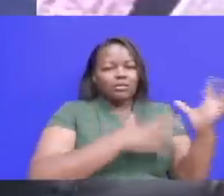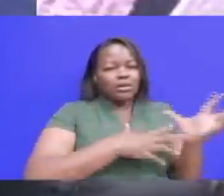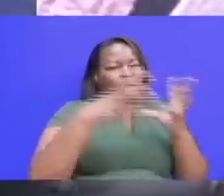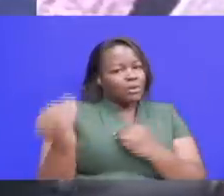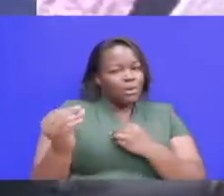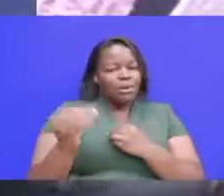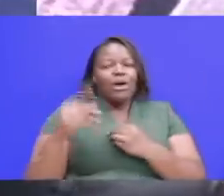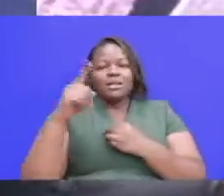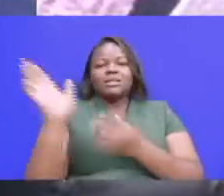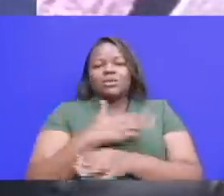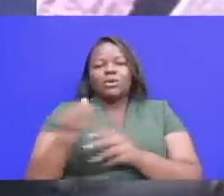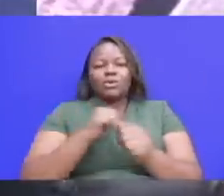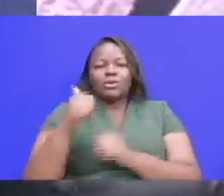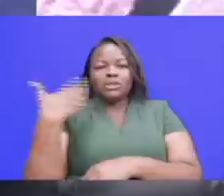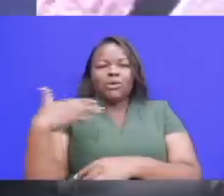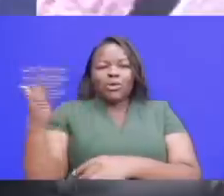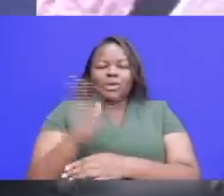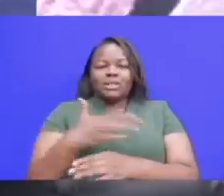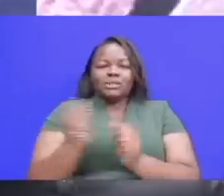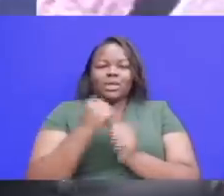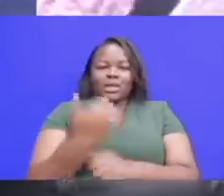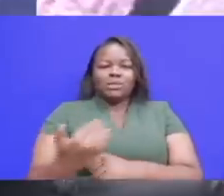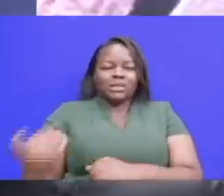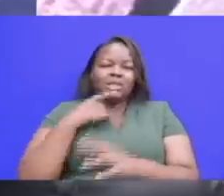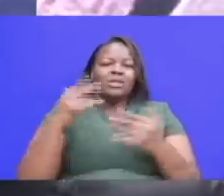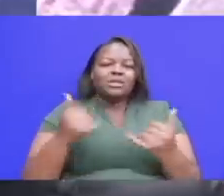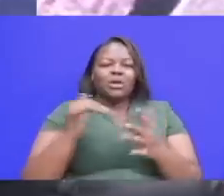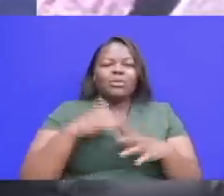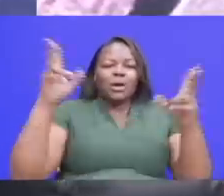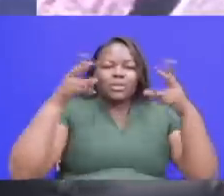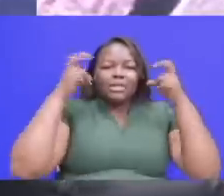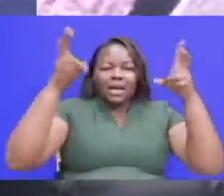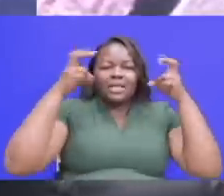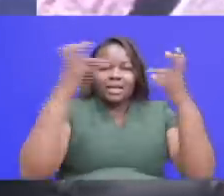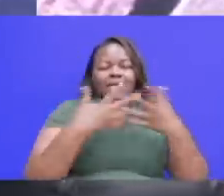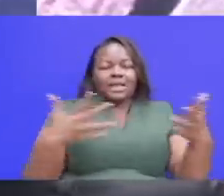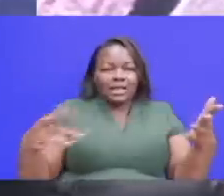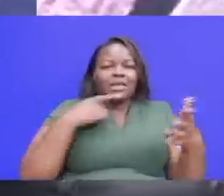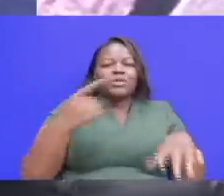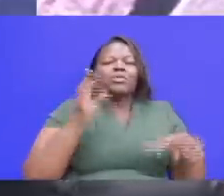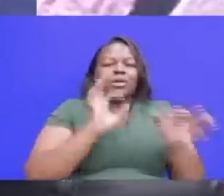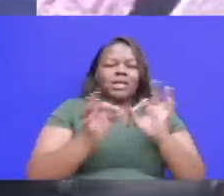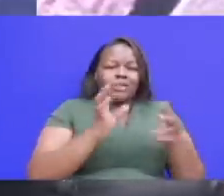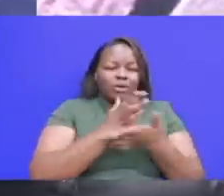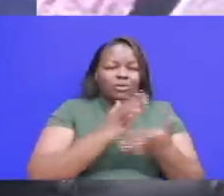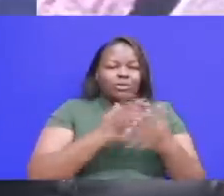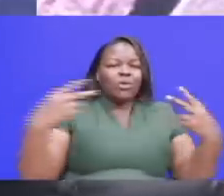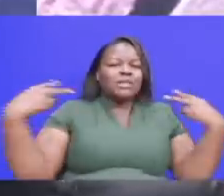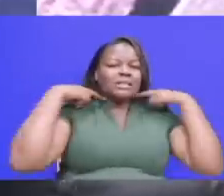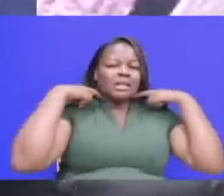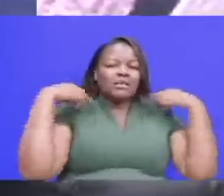the children. Beloved viewer, I was gathering some things that although he was a slave in the Potiphar's house,